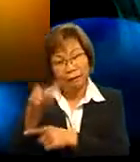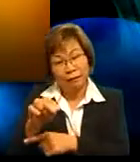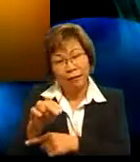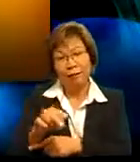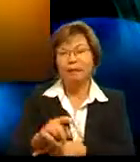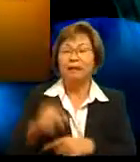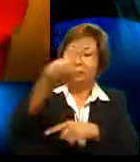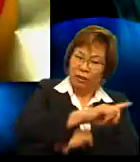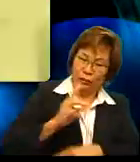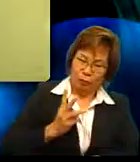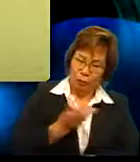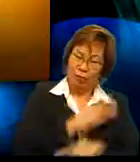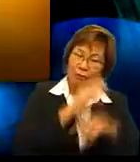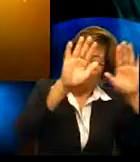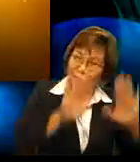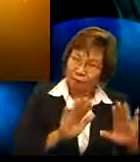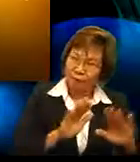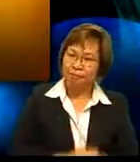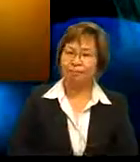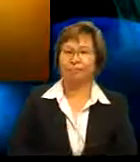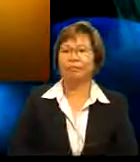In days we have Sunday,